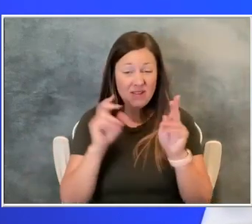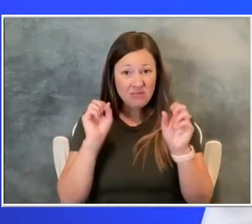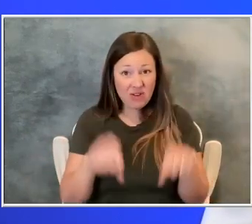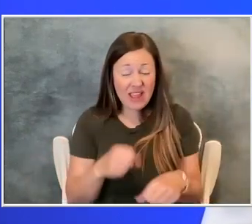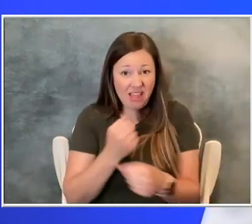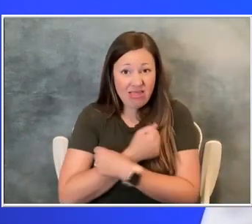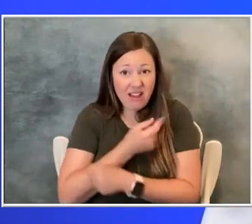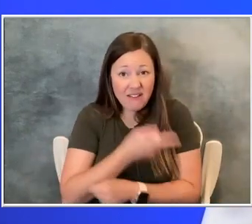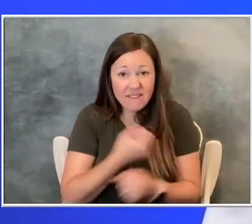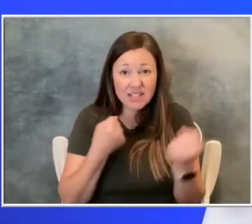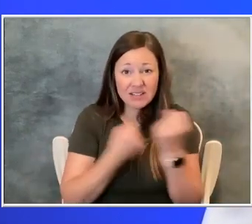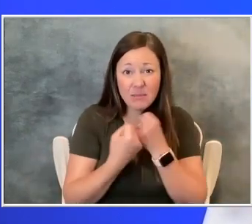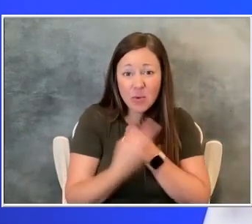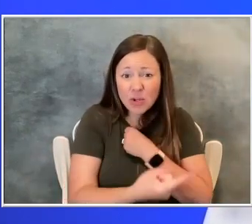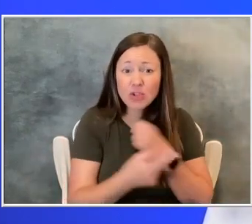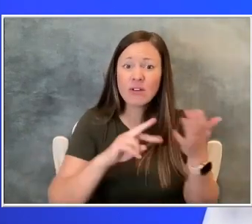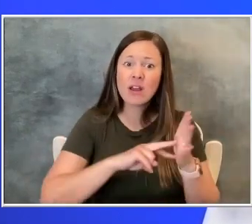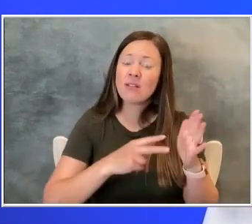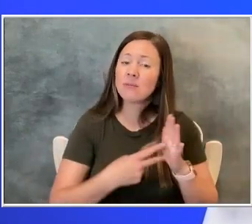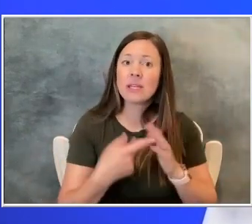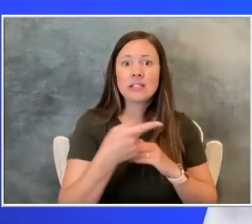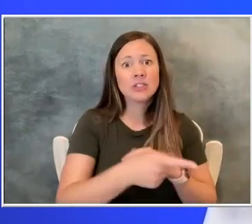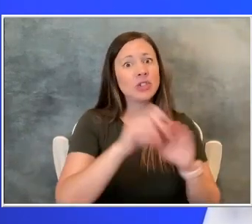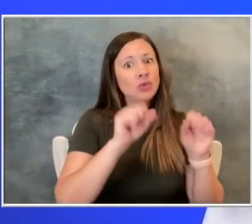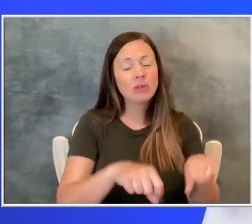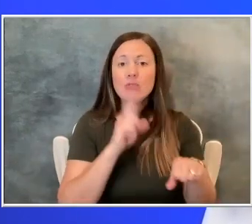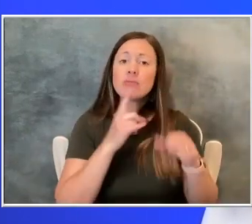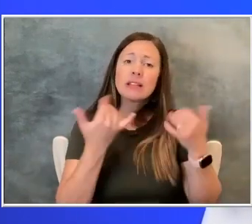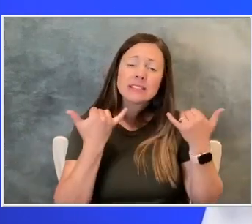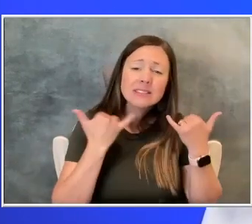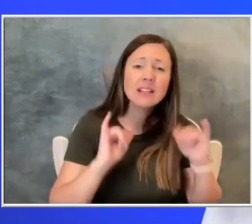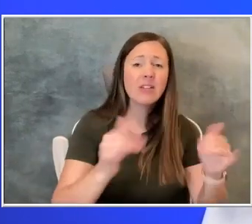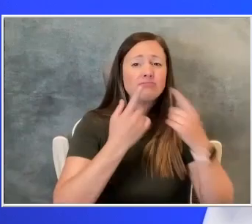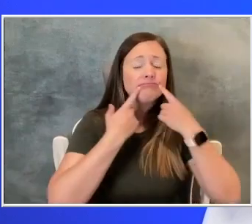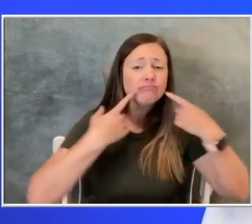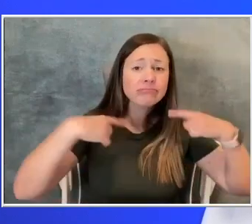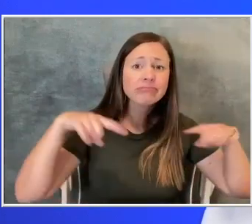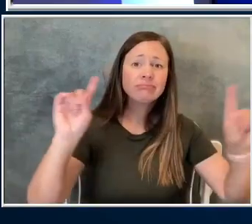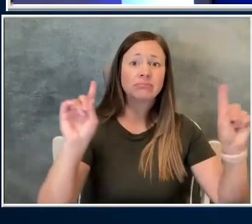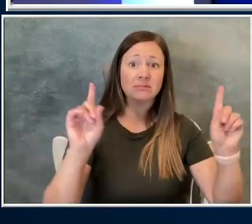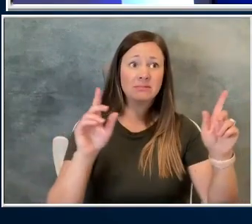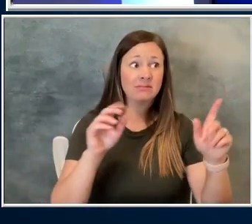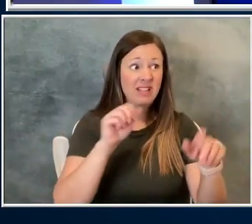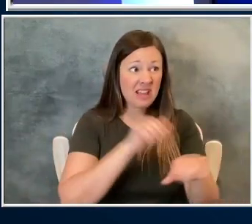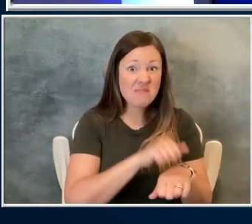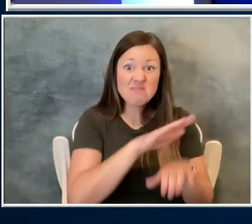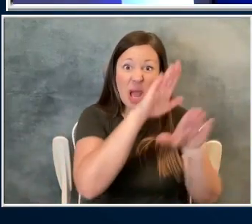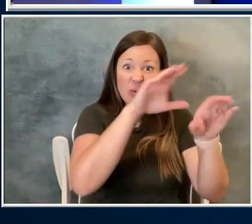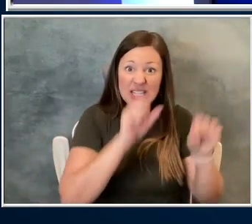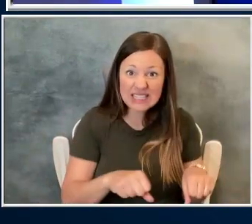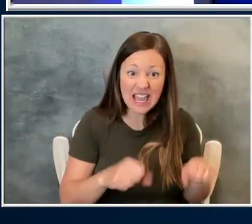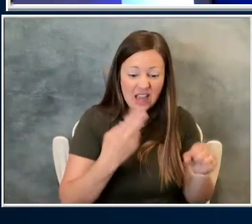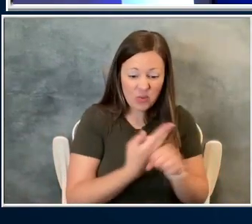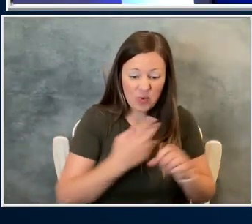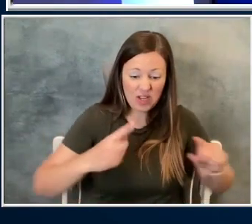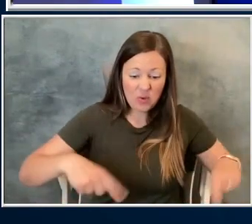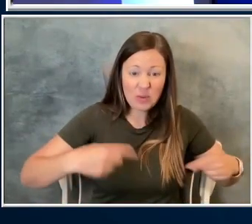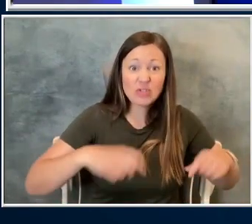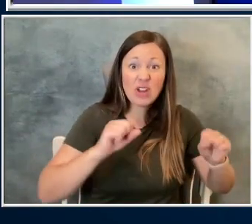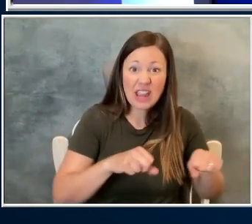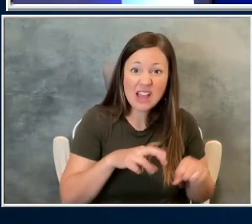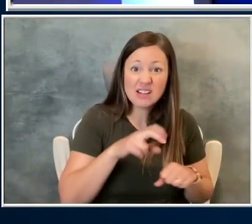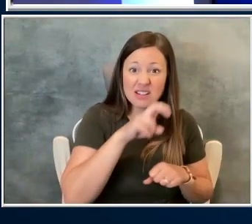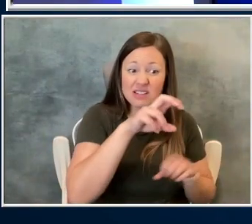you, that you can climb mountains, literally, in a wheelchair, okay? And I'm a